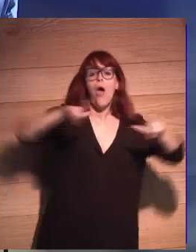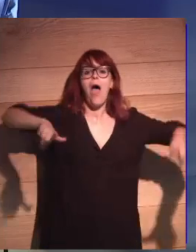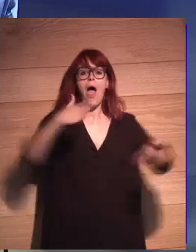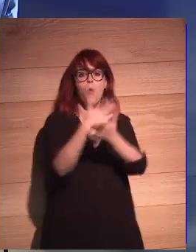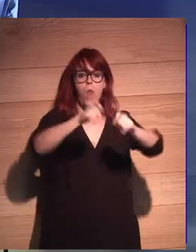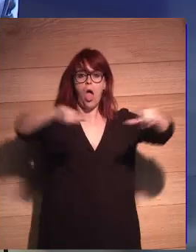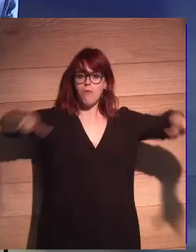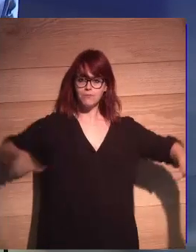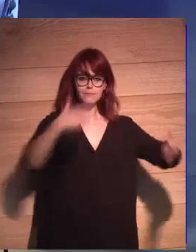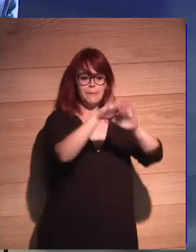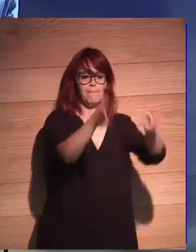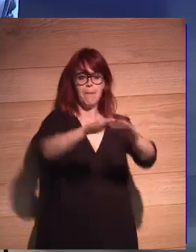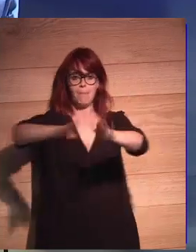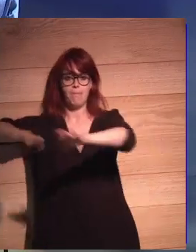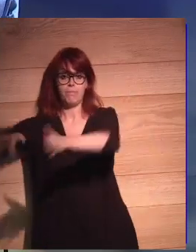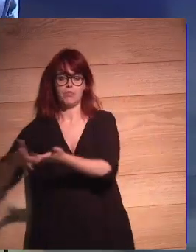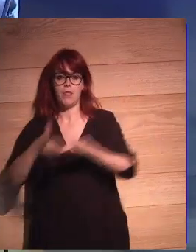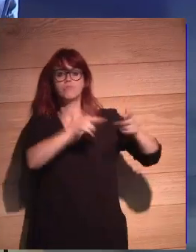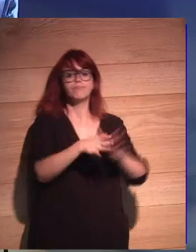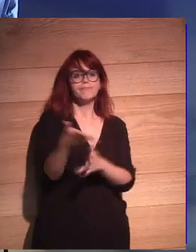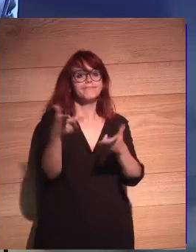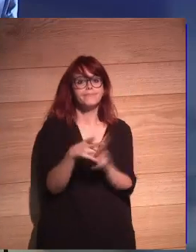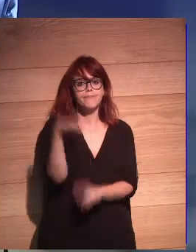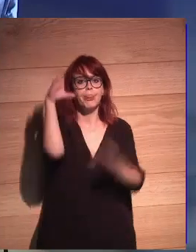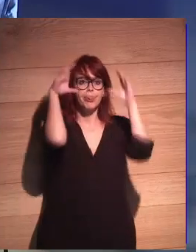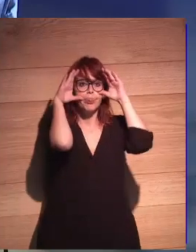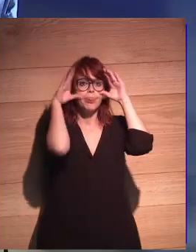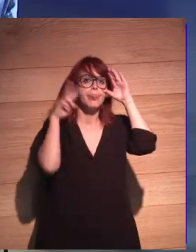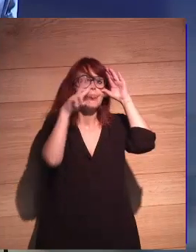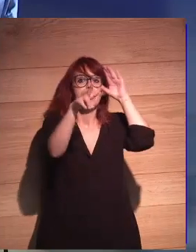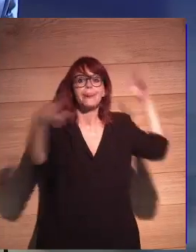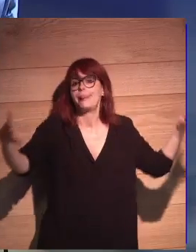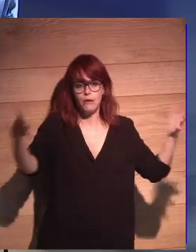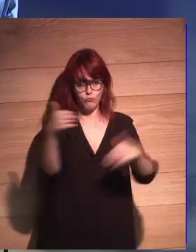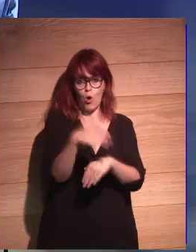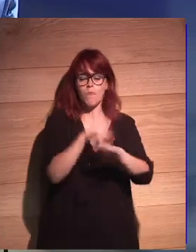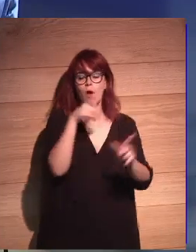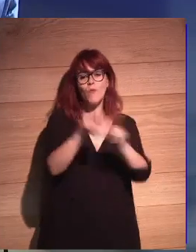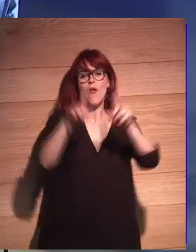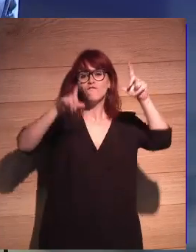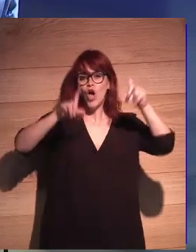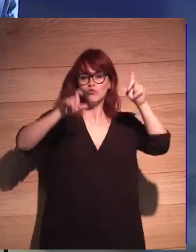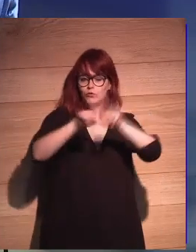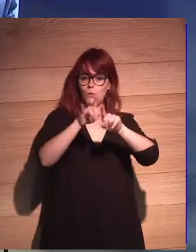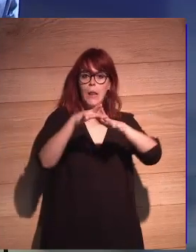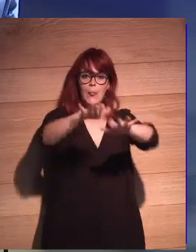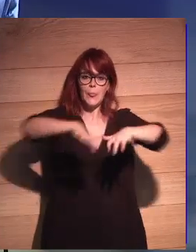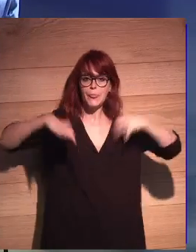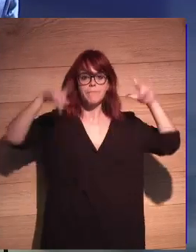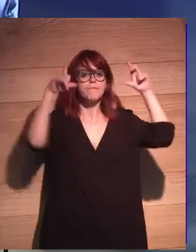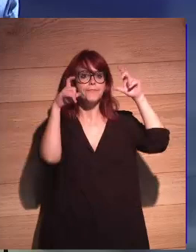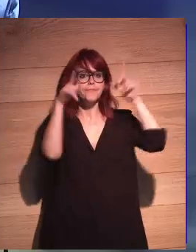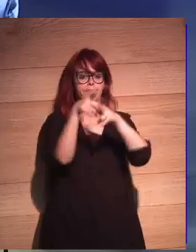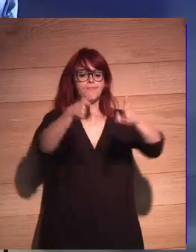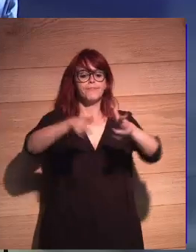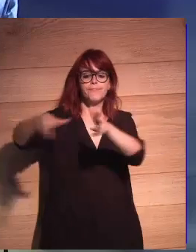space is not the classroom with the tables, with the chairs, and everybody with the goggles on, looking we don't know where. Because this is the